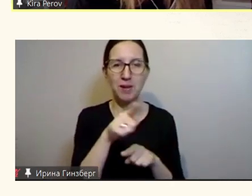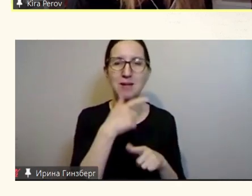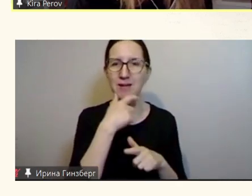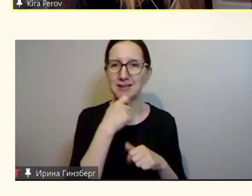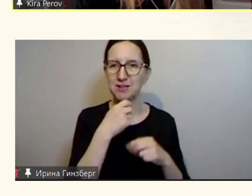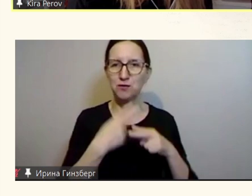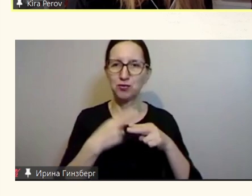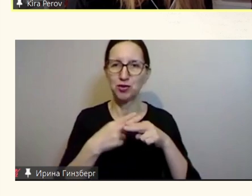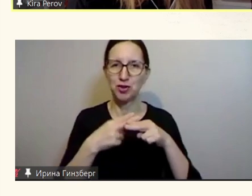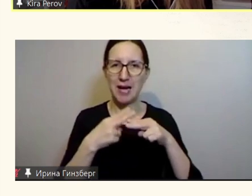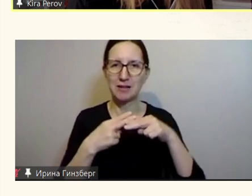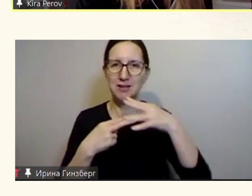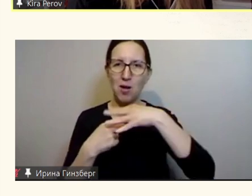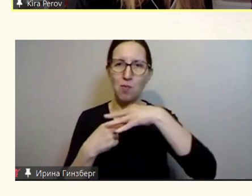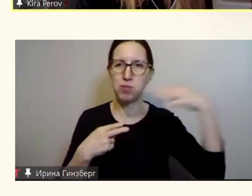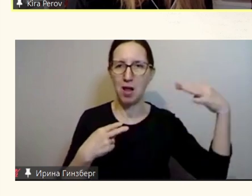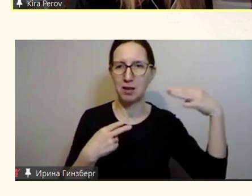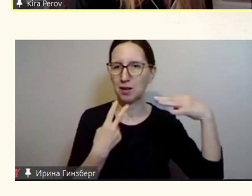room